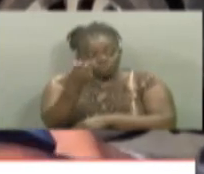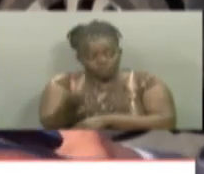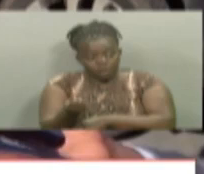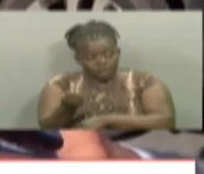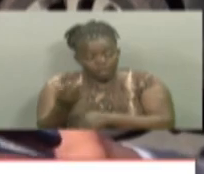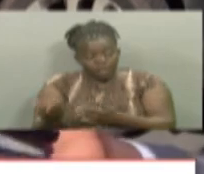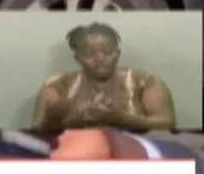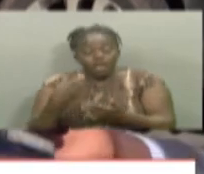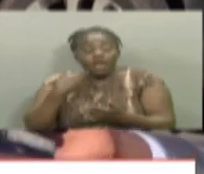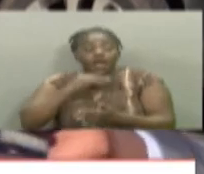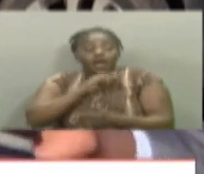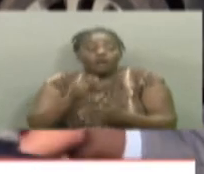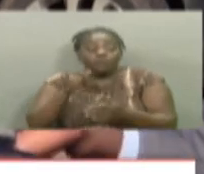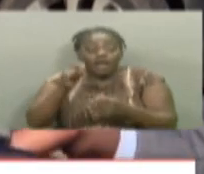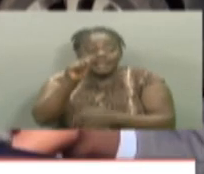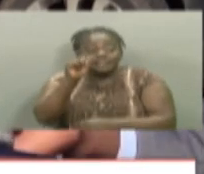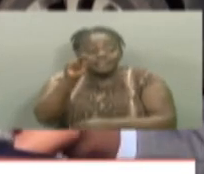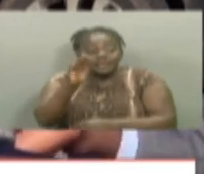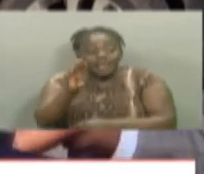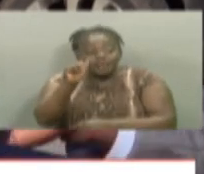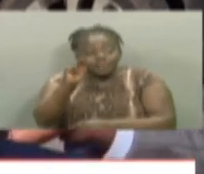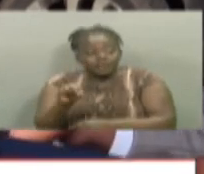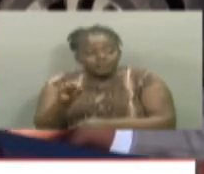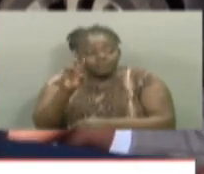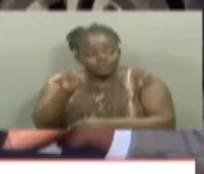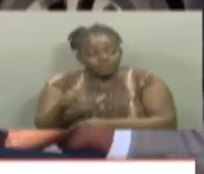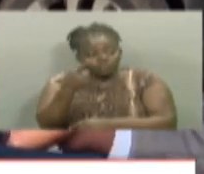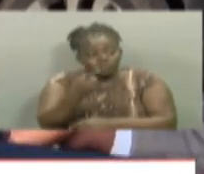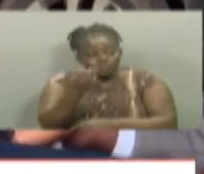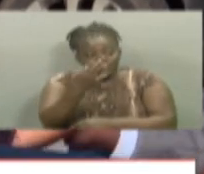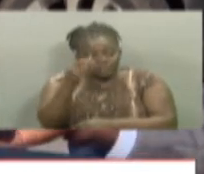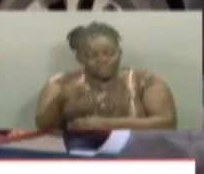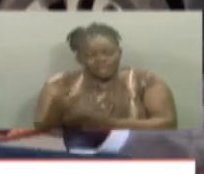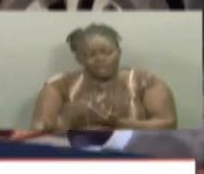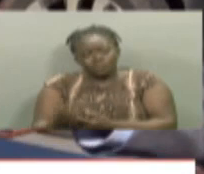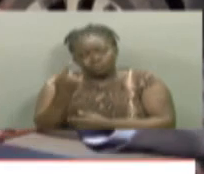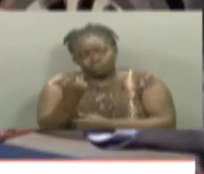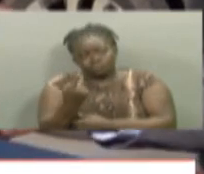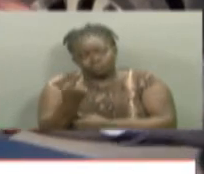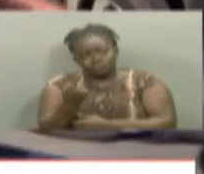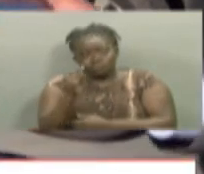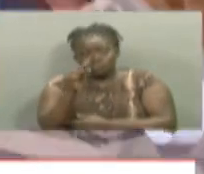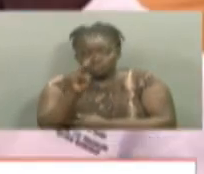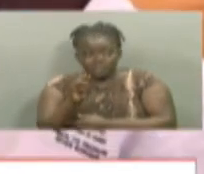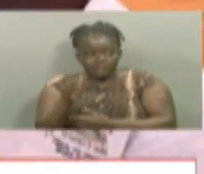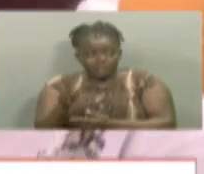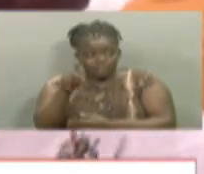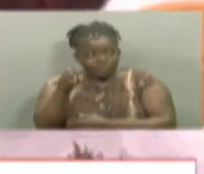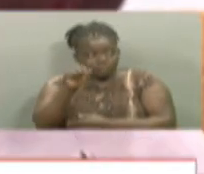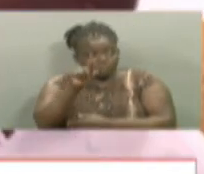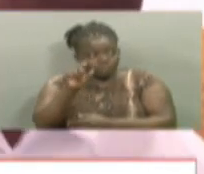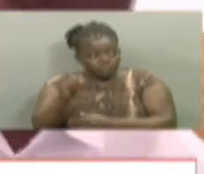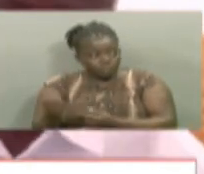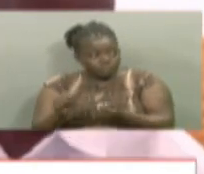Generators zaffe kyetwanise turbines ziri ku mita 10.37. Wali wabulayo mita emu plant yonna okufa. Kino kye